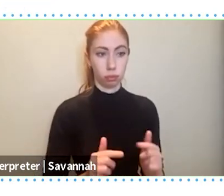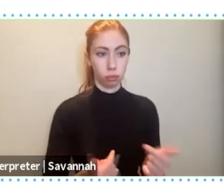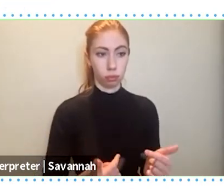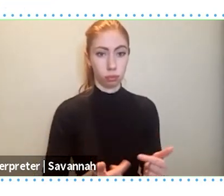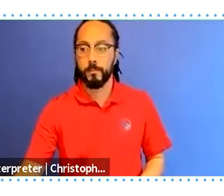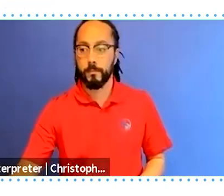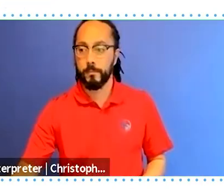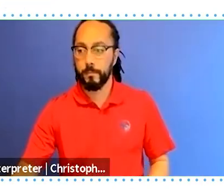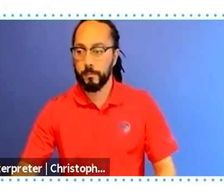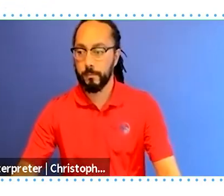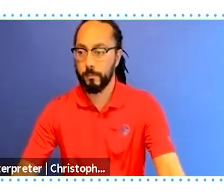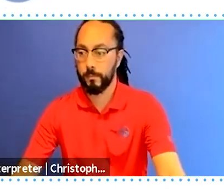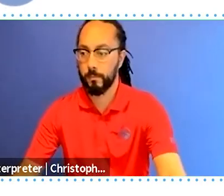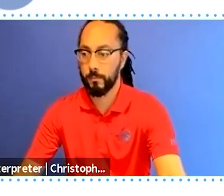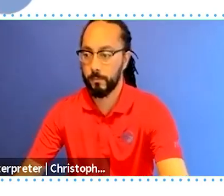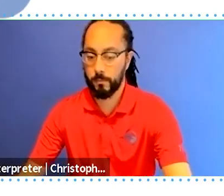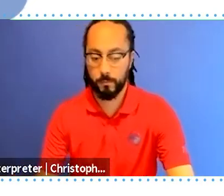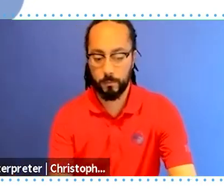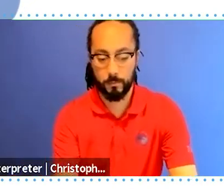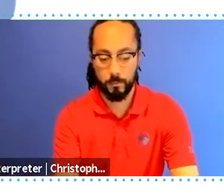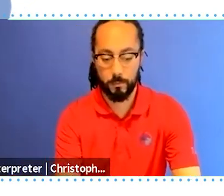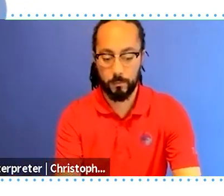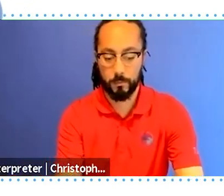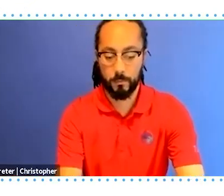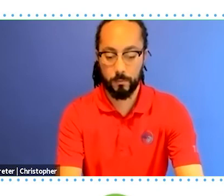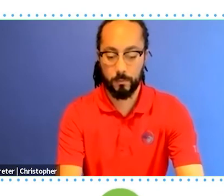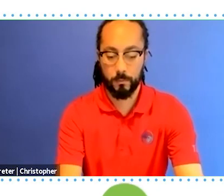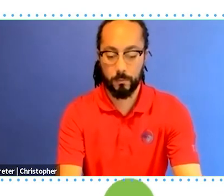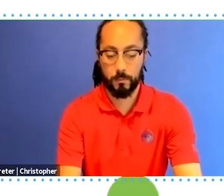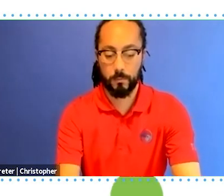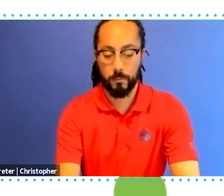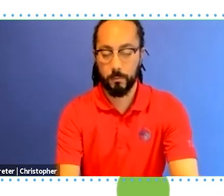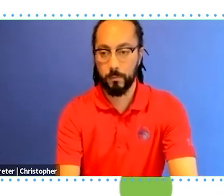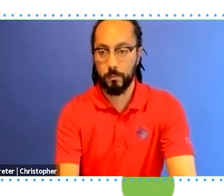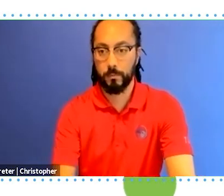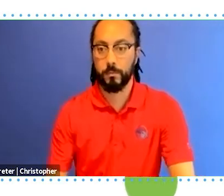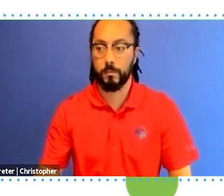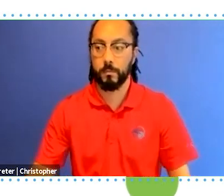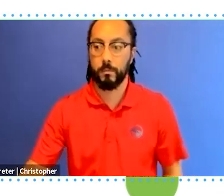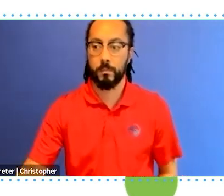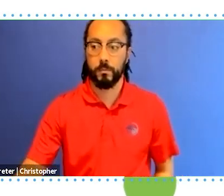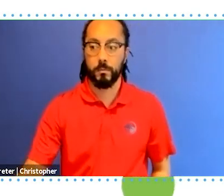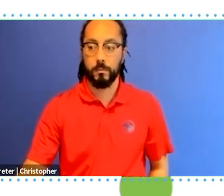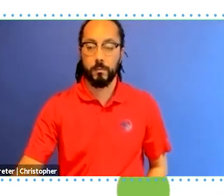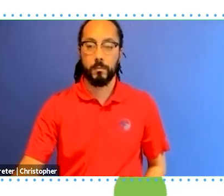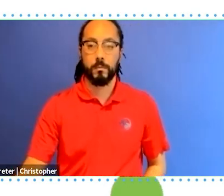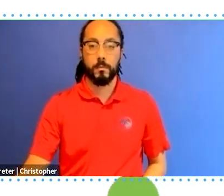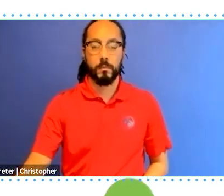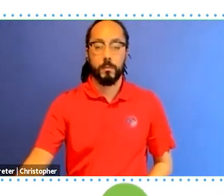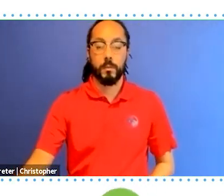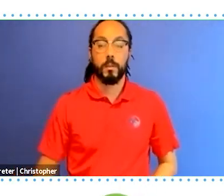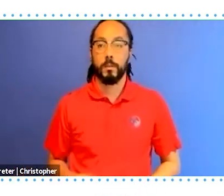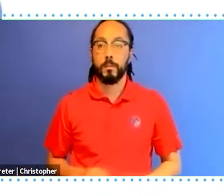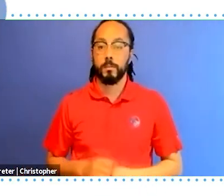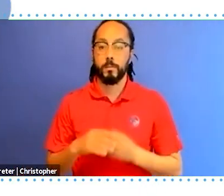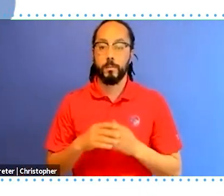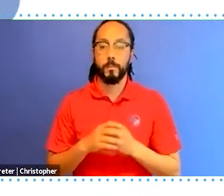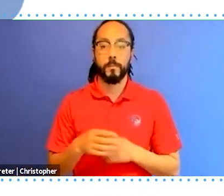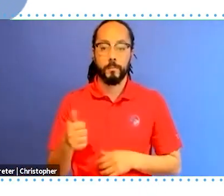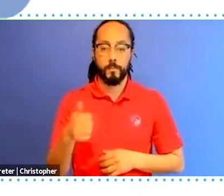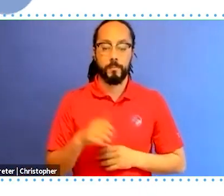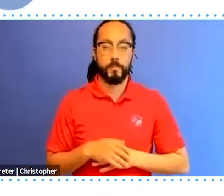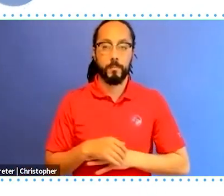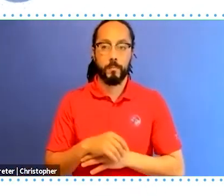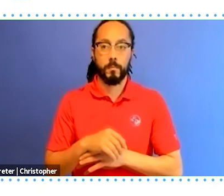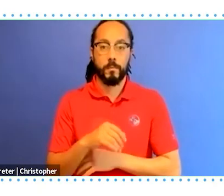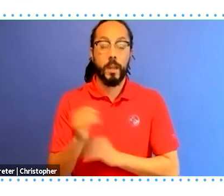be, but let's say we called it a social enterprise model or something that was a new type of organizational designation under the